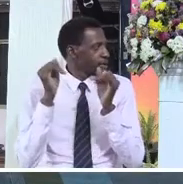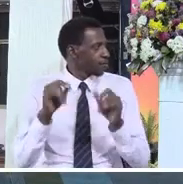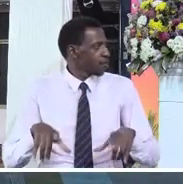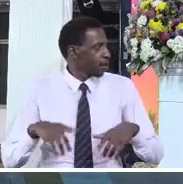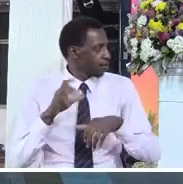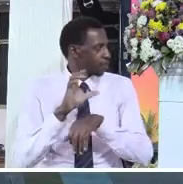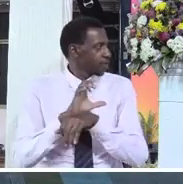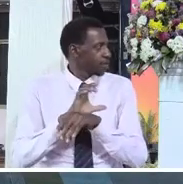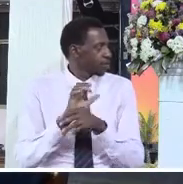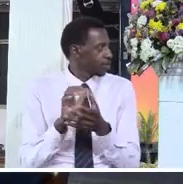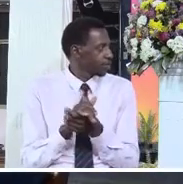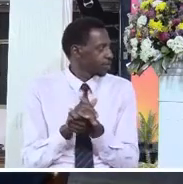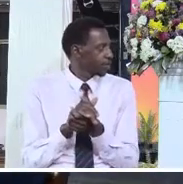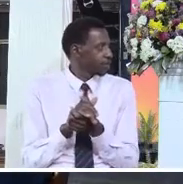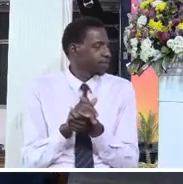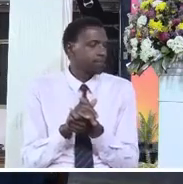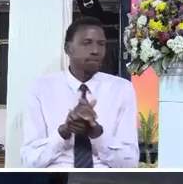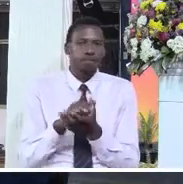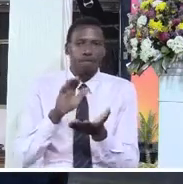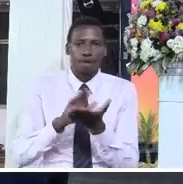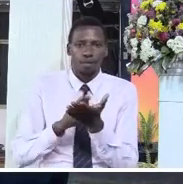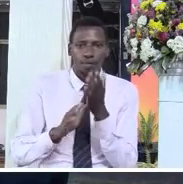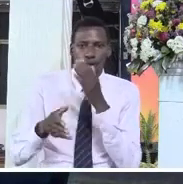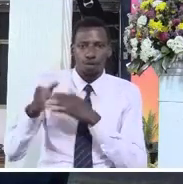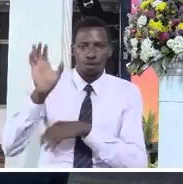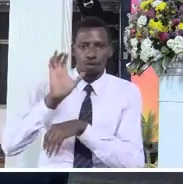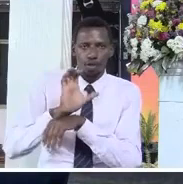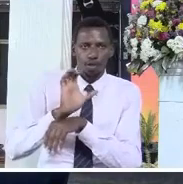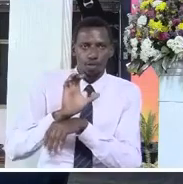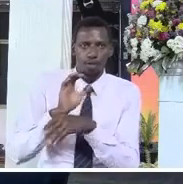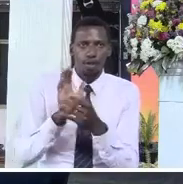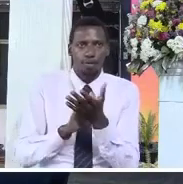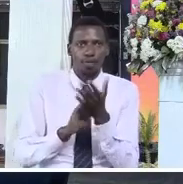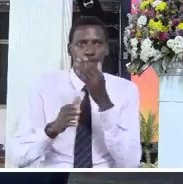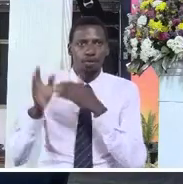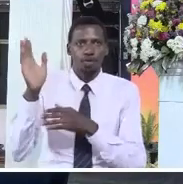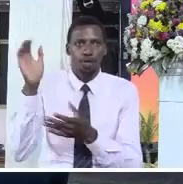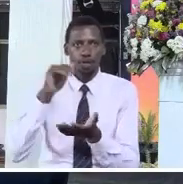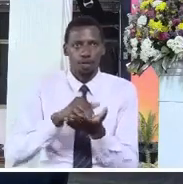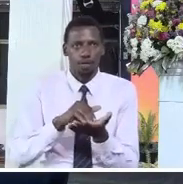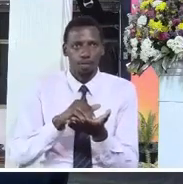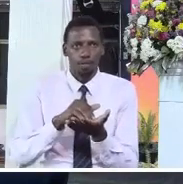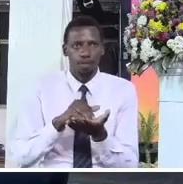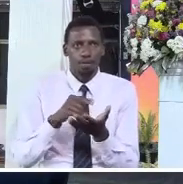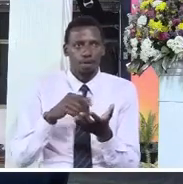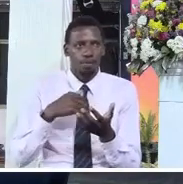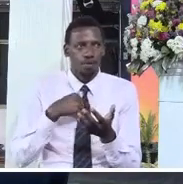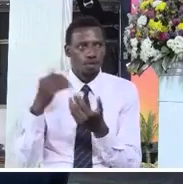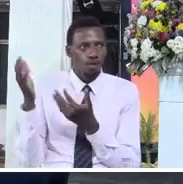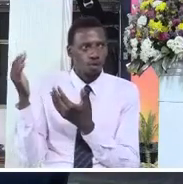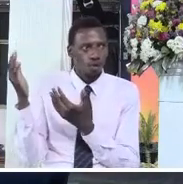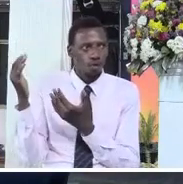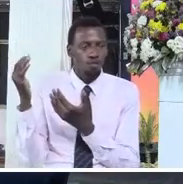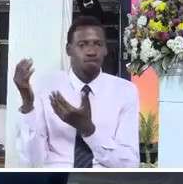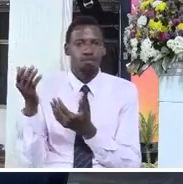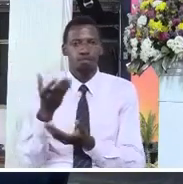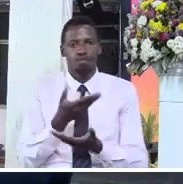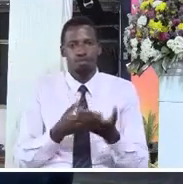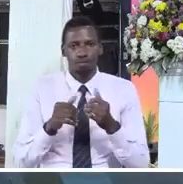to... Praise God, church. Praise God again. Looking forward to the study.